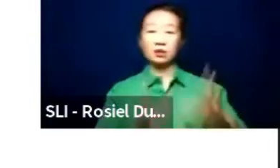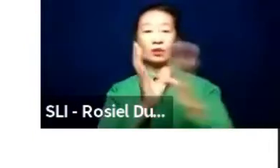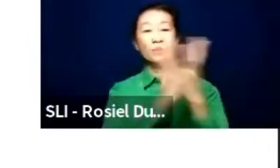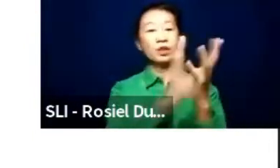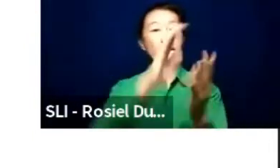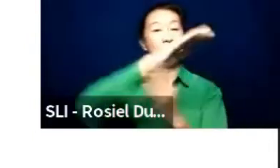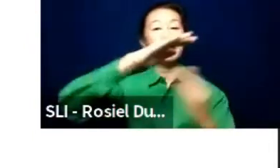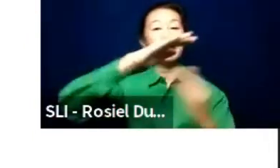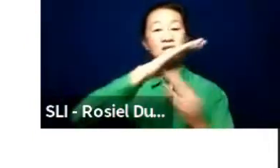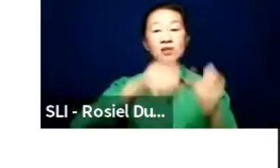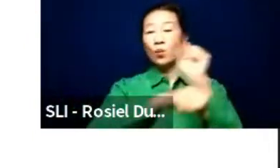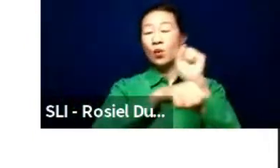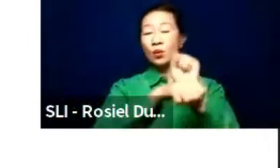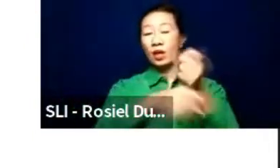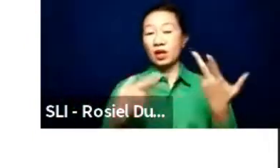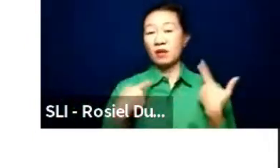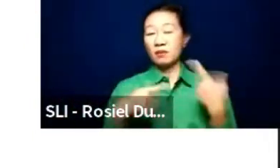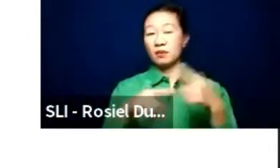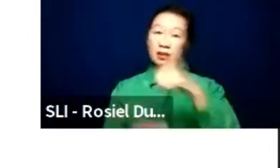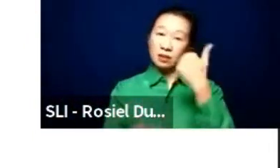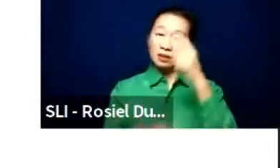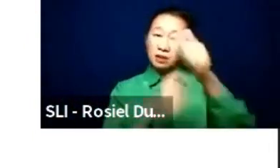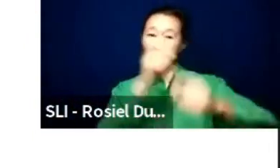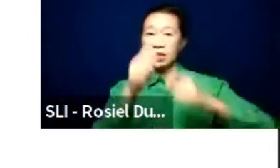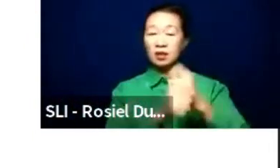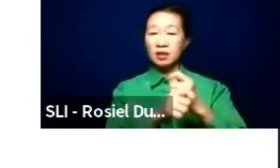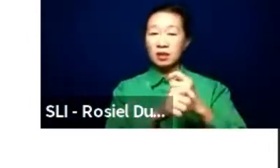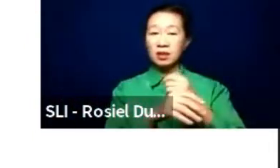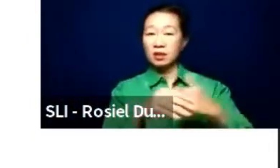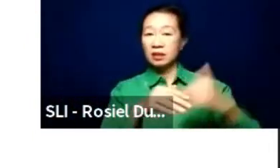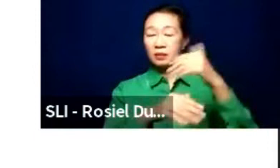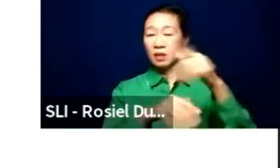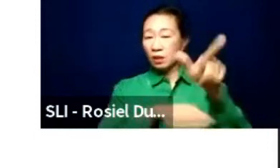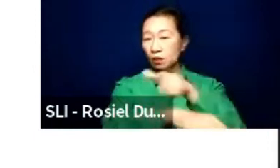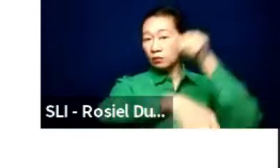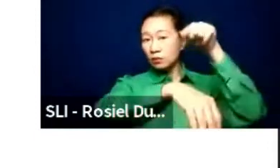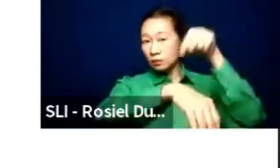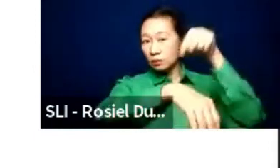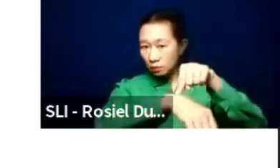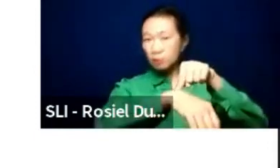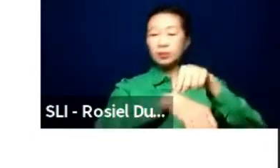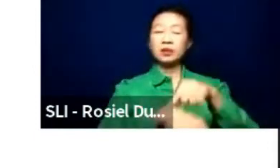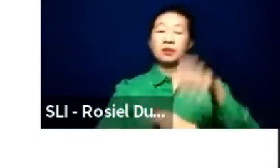community-based work. Meron namang another type, which is the extended or long-term employment,